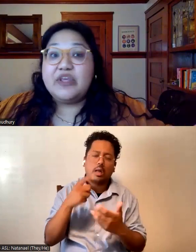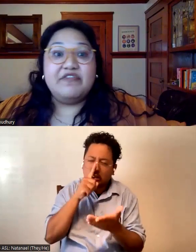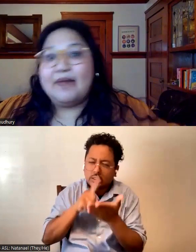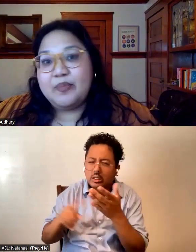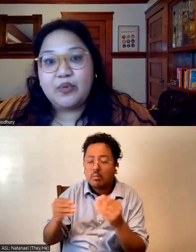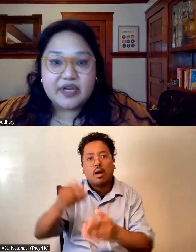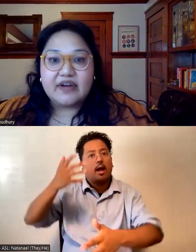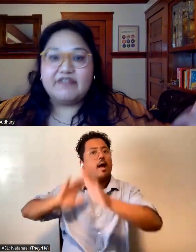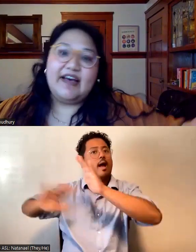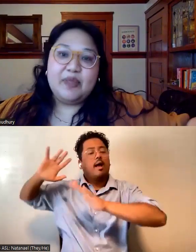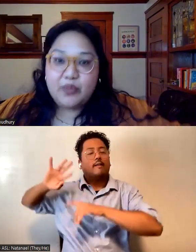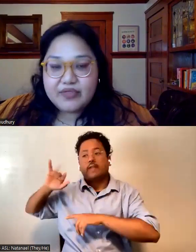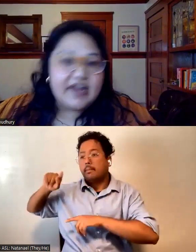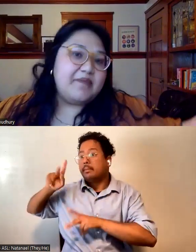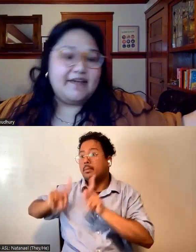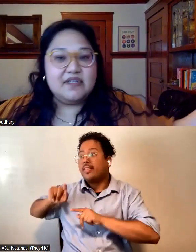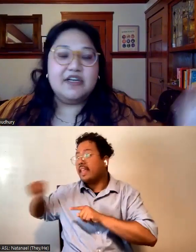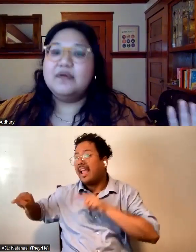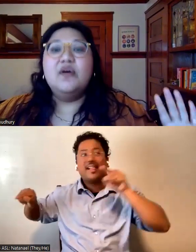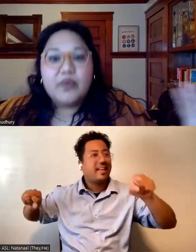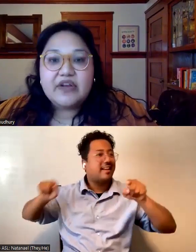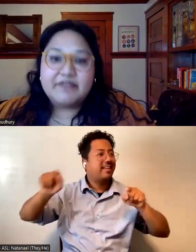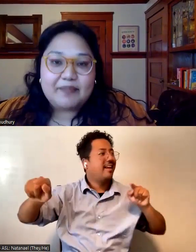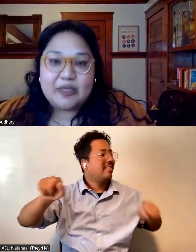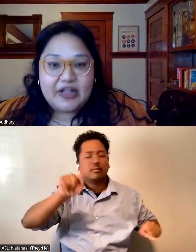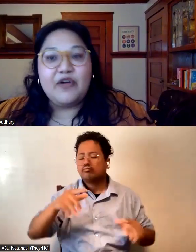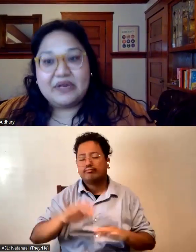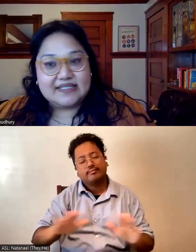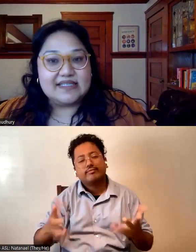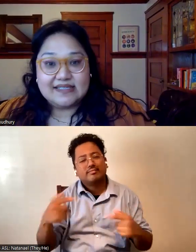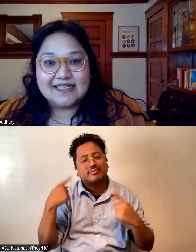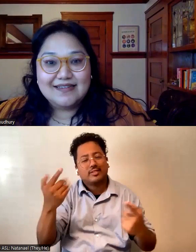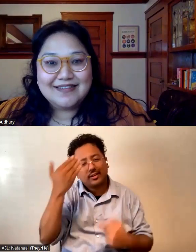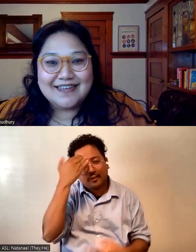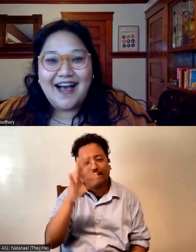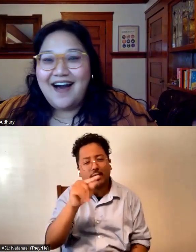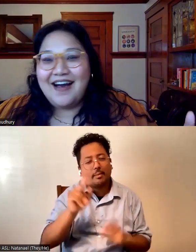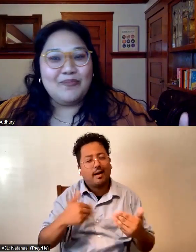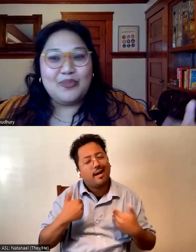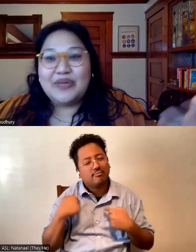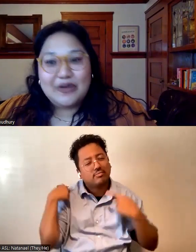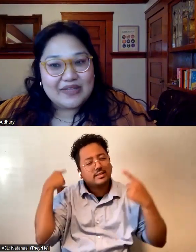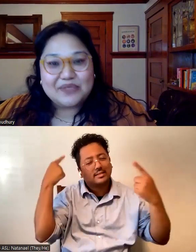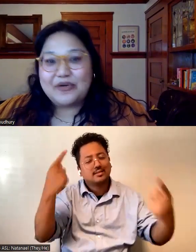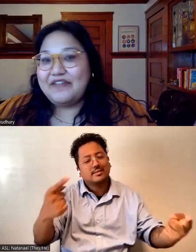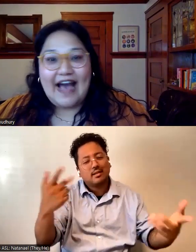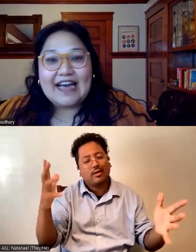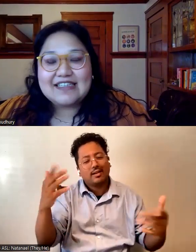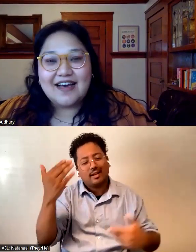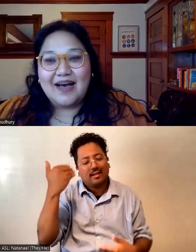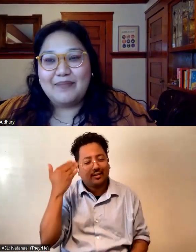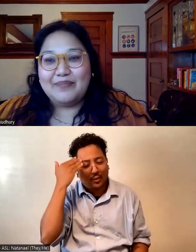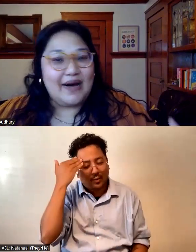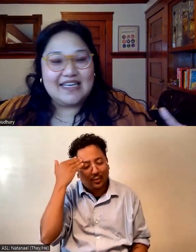oh, fat people were here, fat people were there. We know fat people have always existed. We know this for a